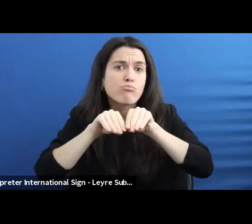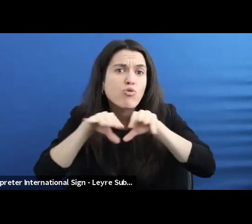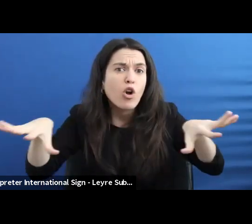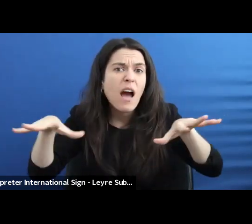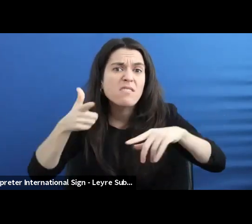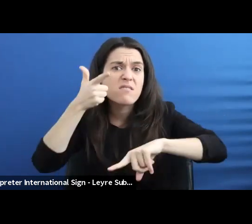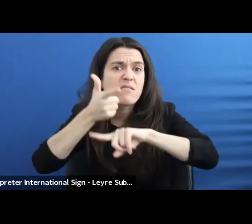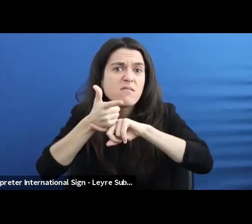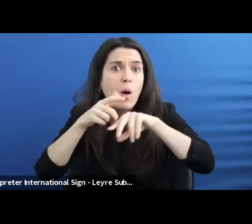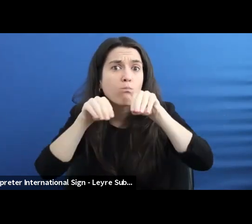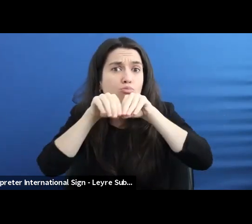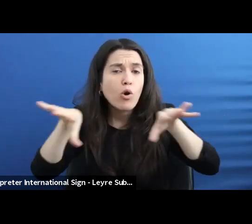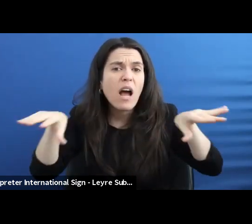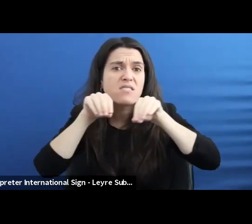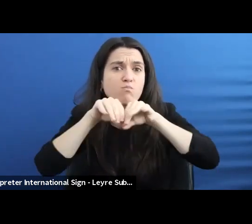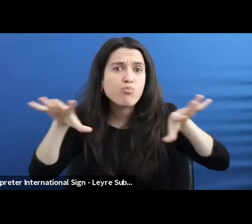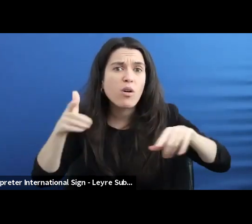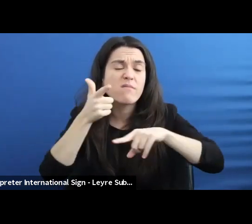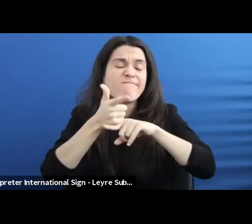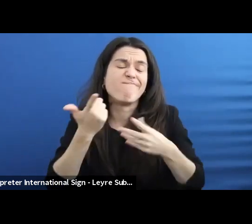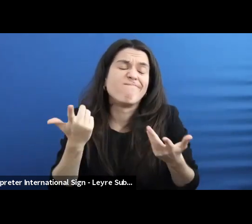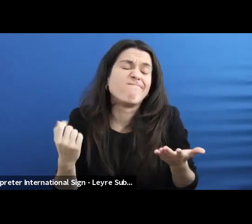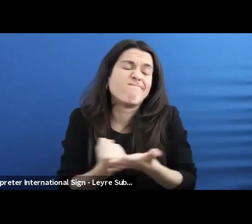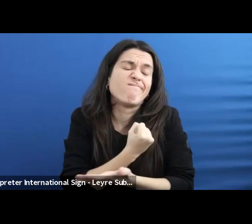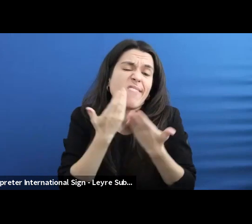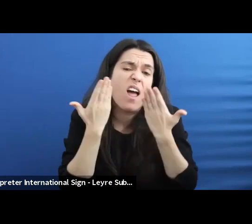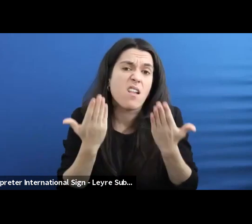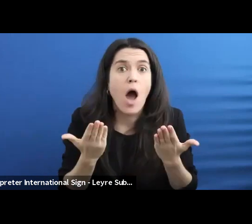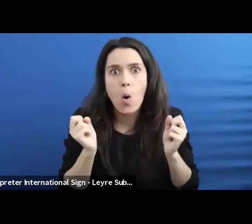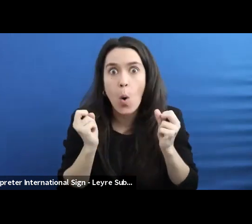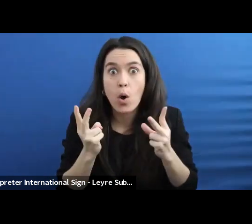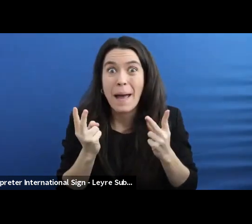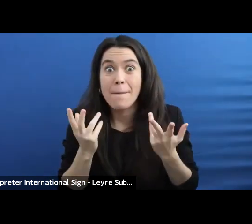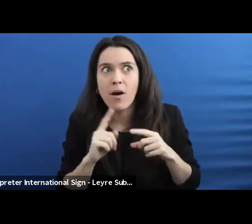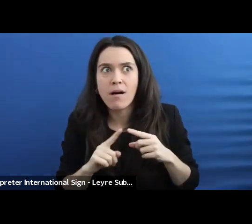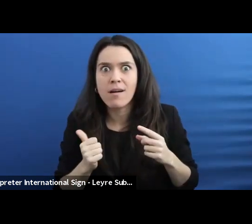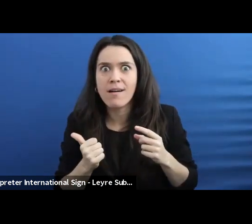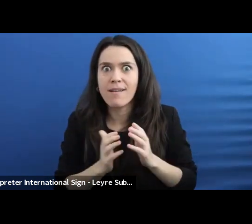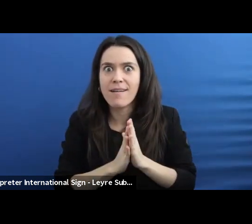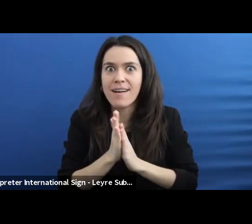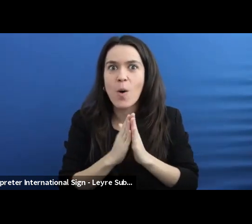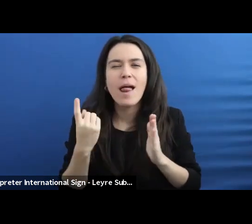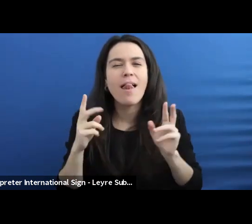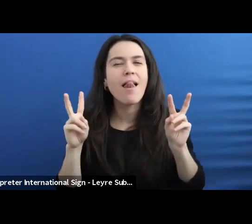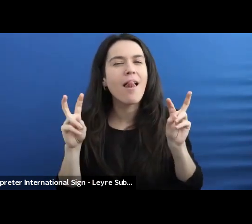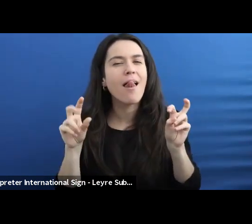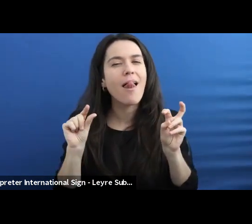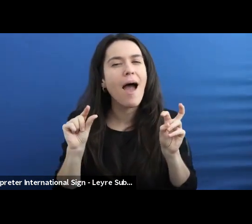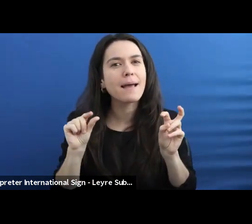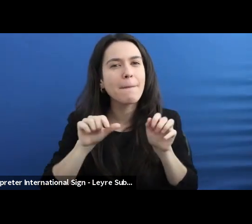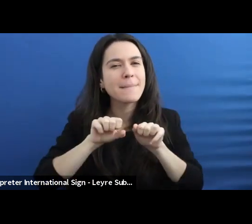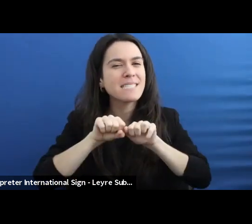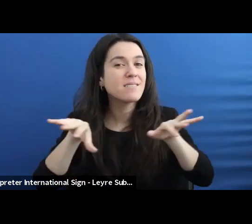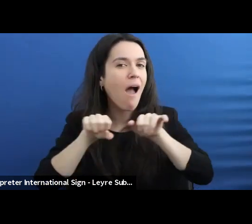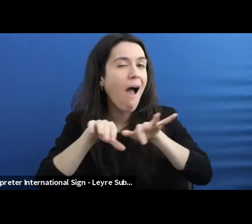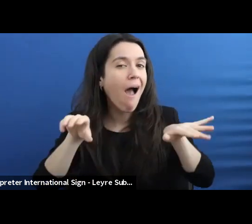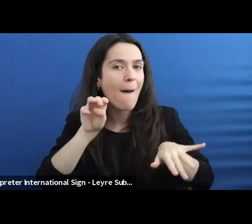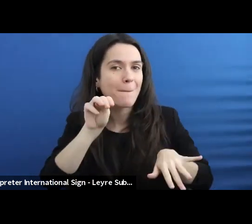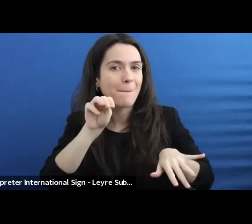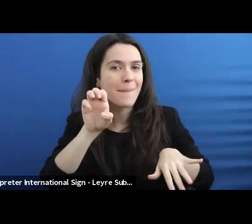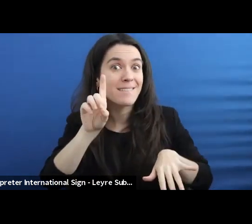broadcast content, unfortunately, for the moment. Therefore, in a sense, we're like media organizations in a way, and we have to use this media